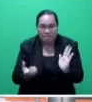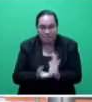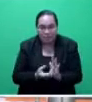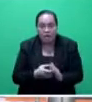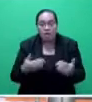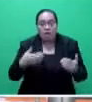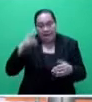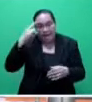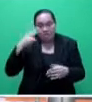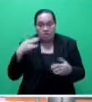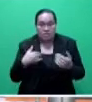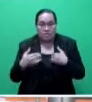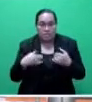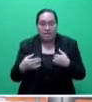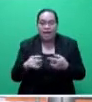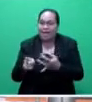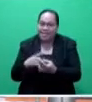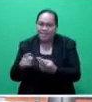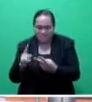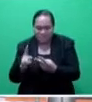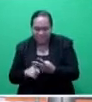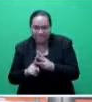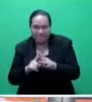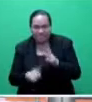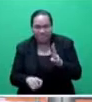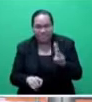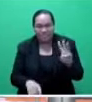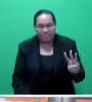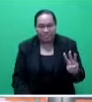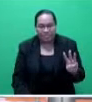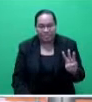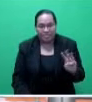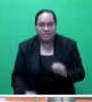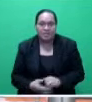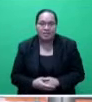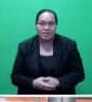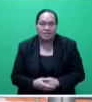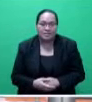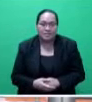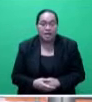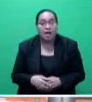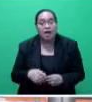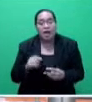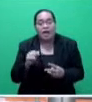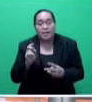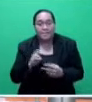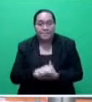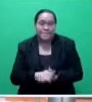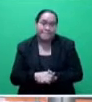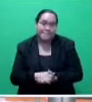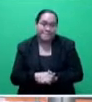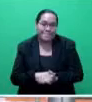University of Singapore, Singapore Management University, and the Singapore University of Social Sciences. And then again,